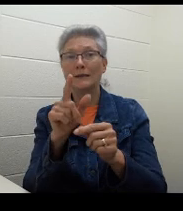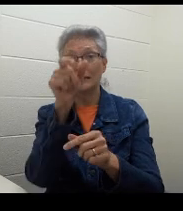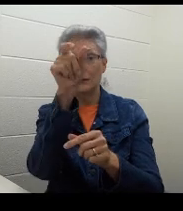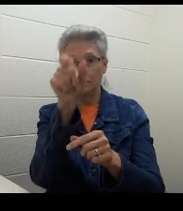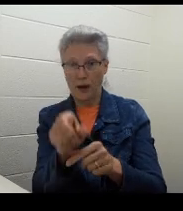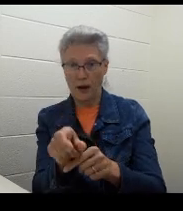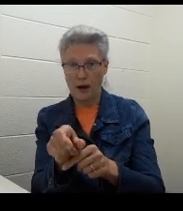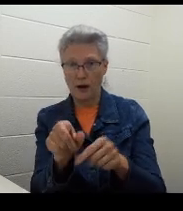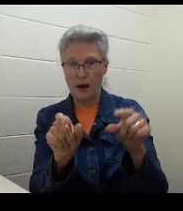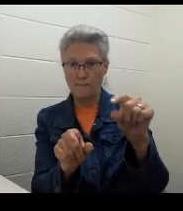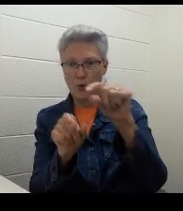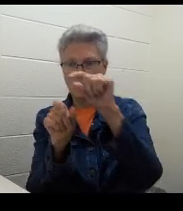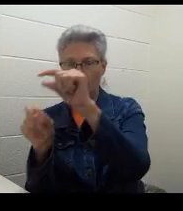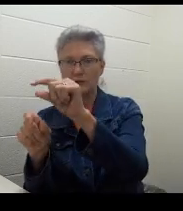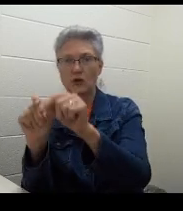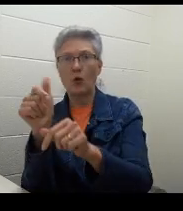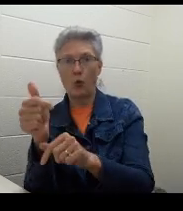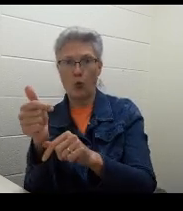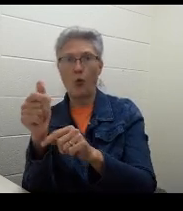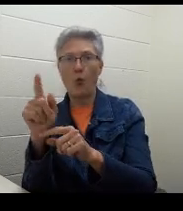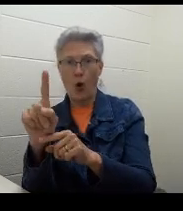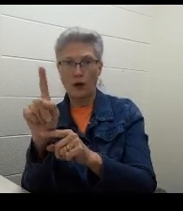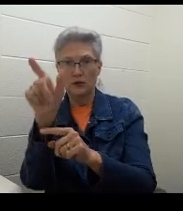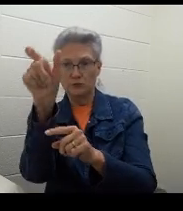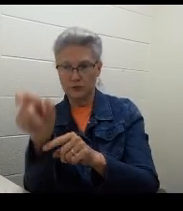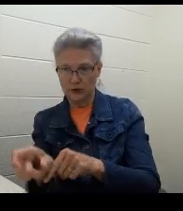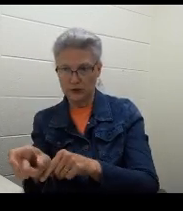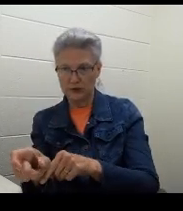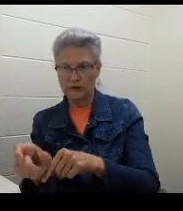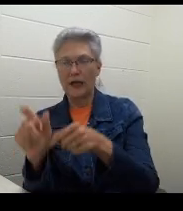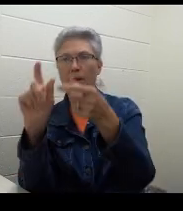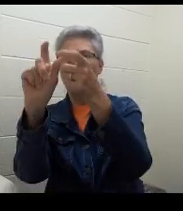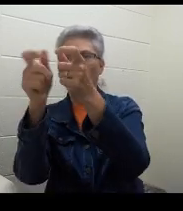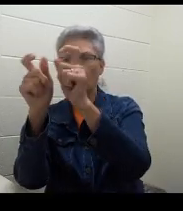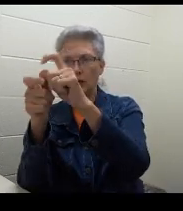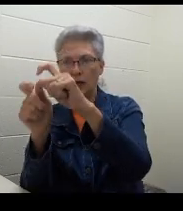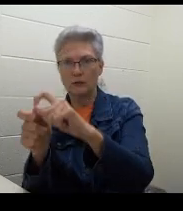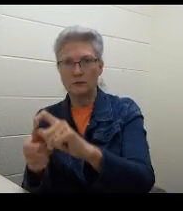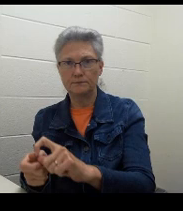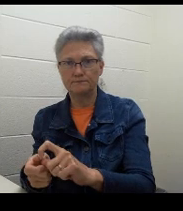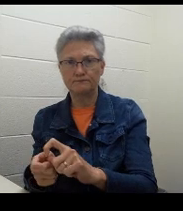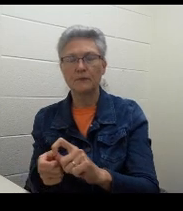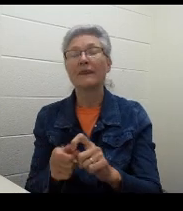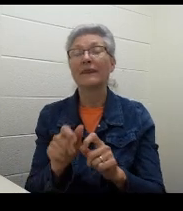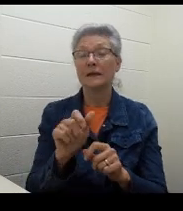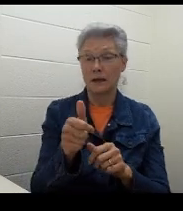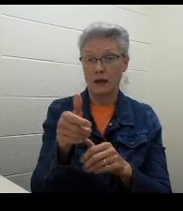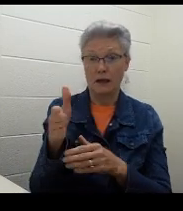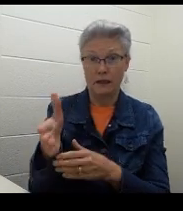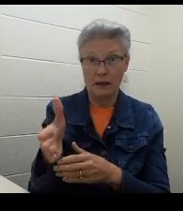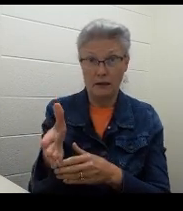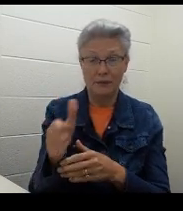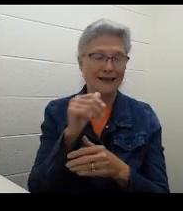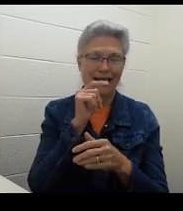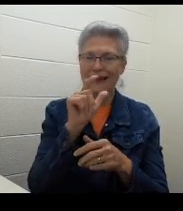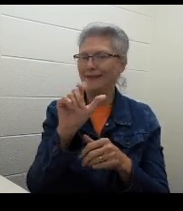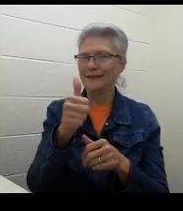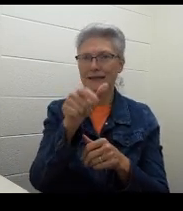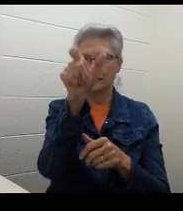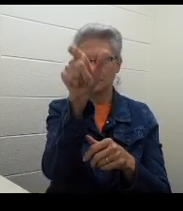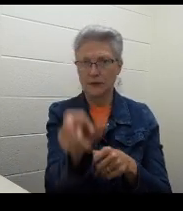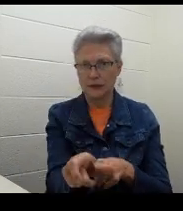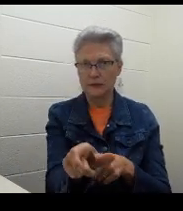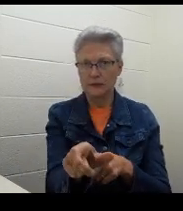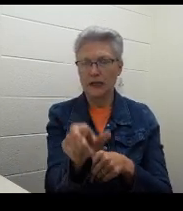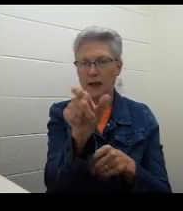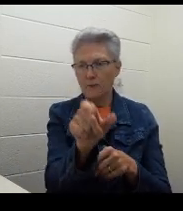tens and I regrouped it into 10 ones. So the 10 is still there, but it's no longer in the tens place